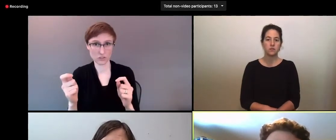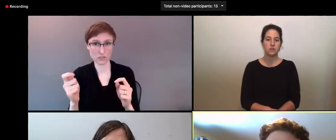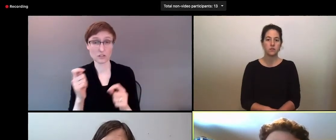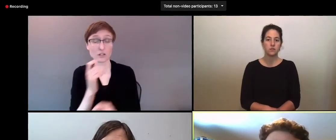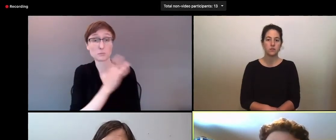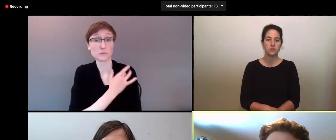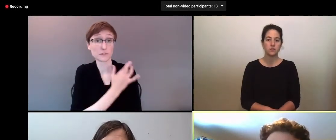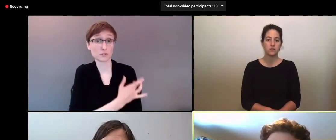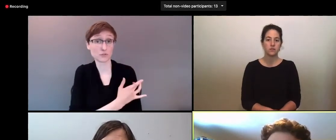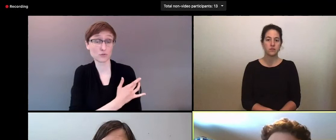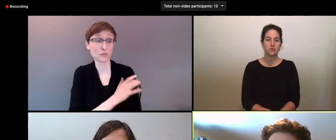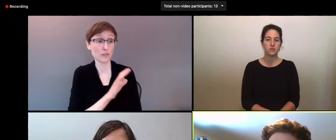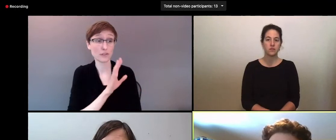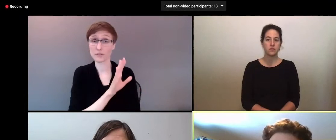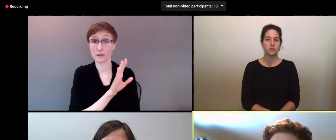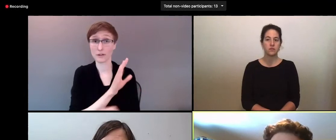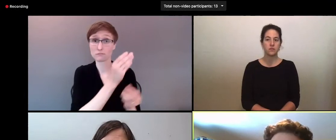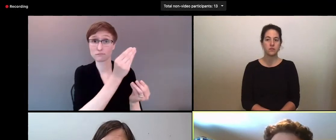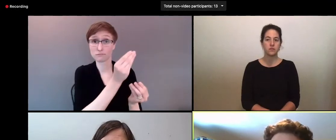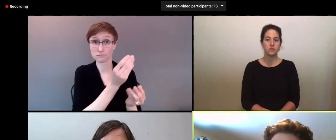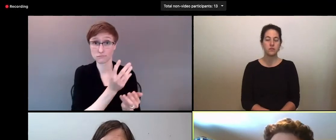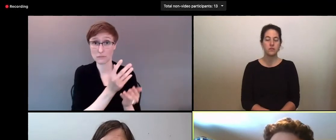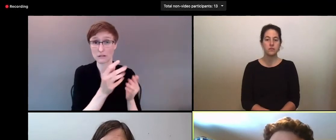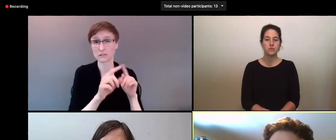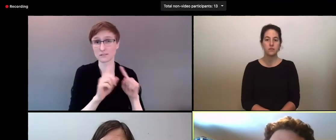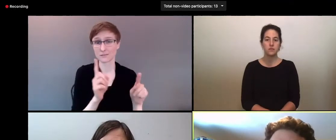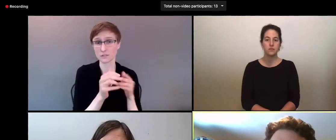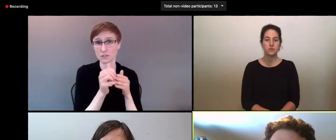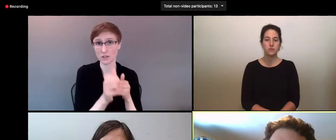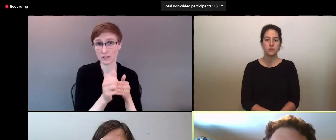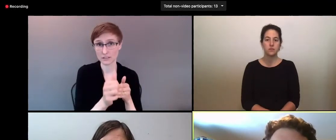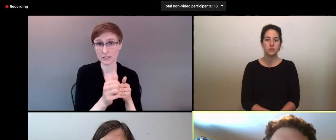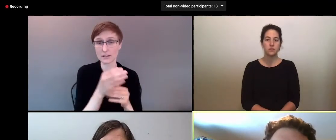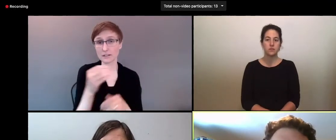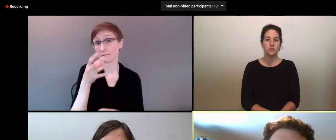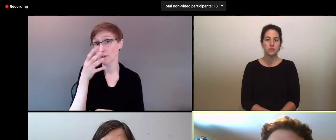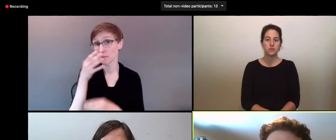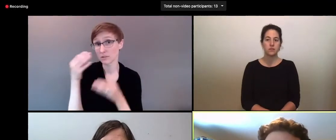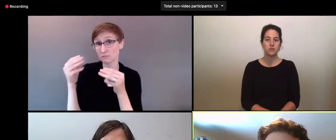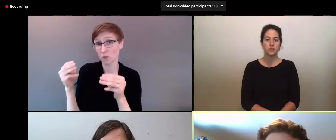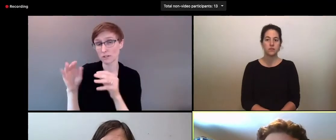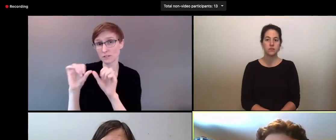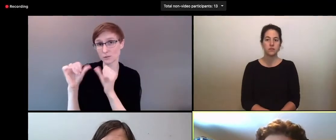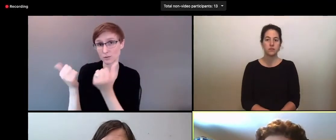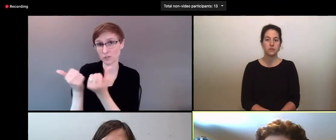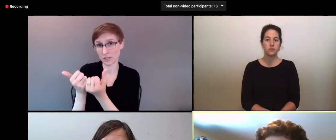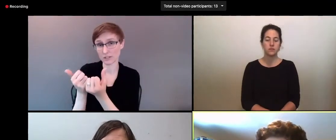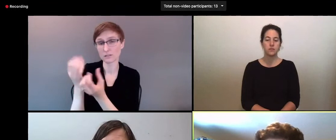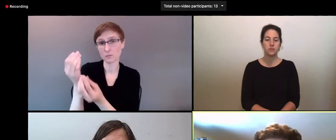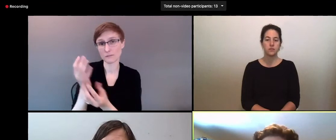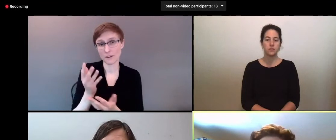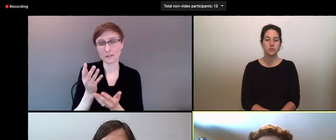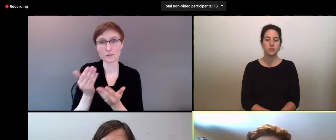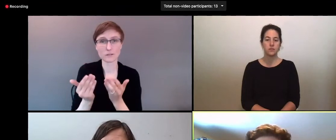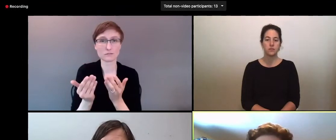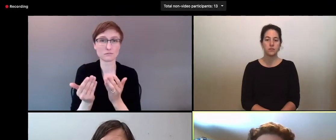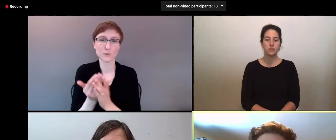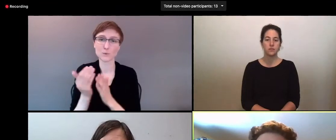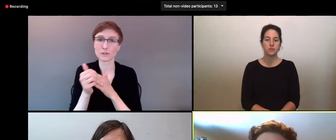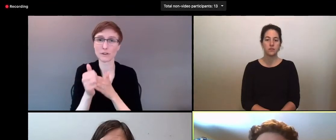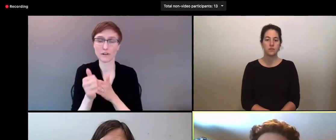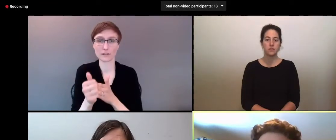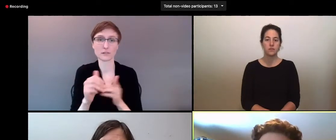province and a provincial farmers markets association has provided guidance as to how to sort of open